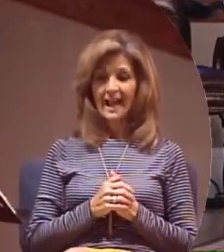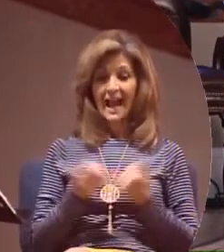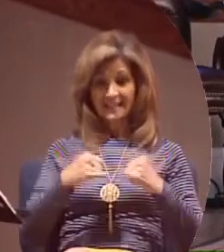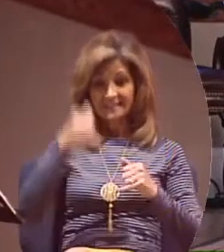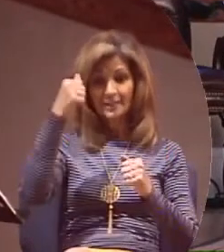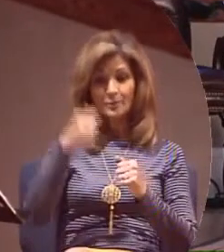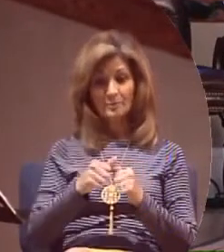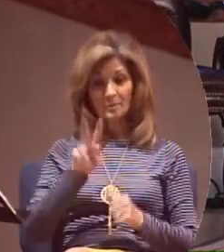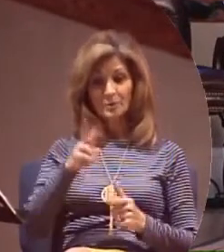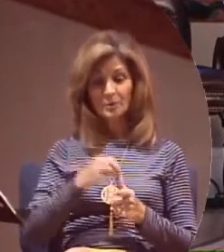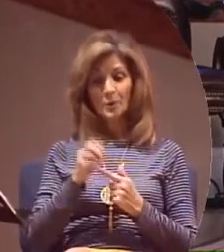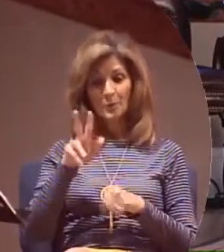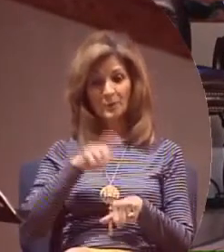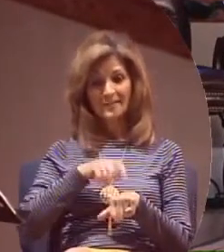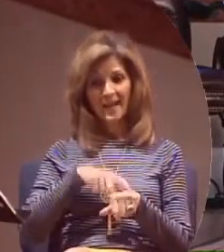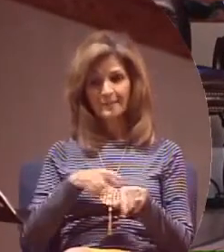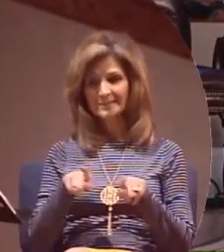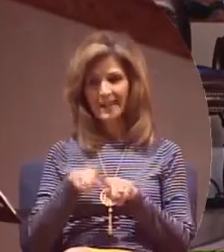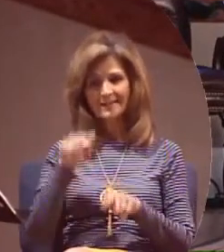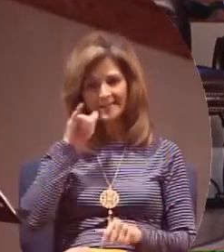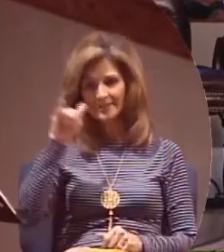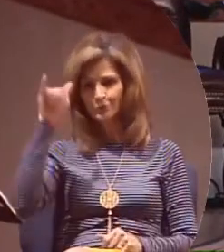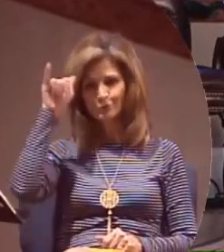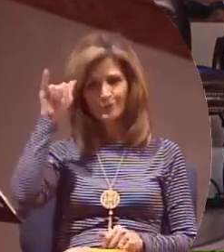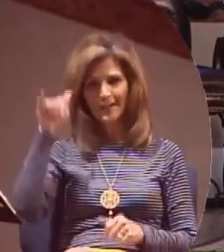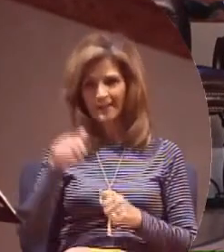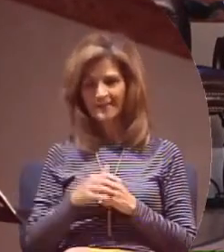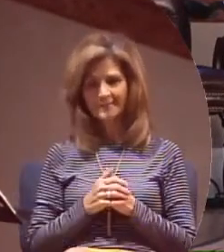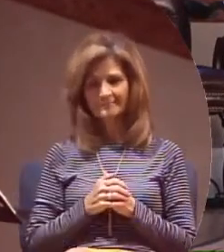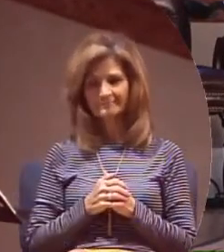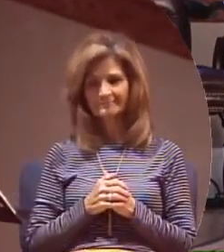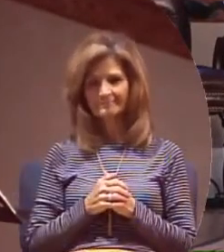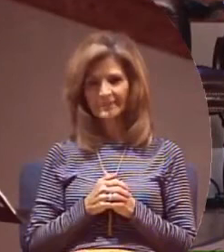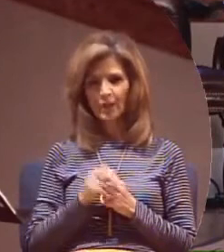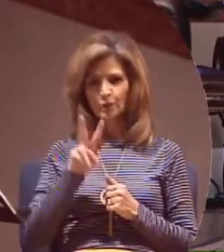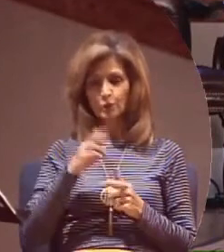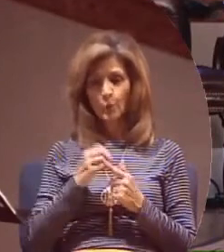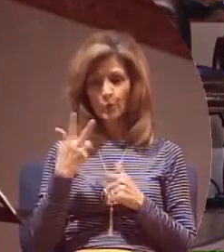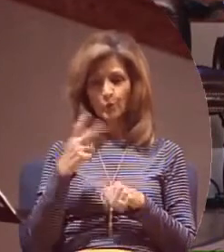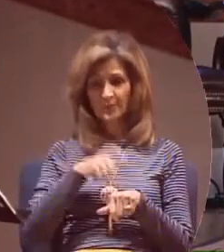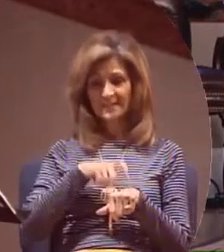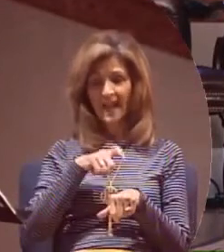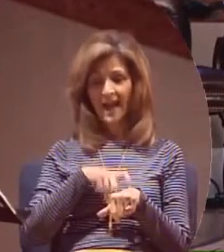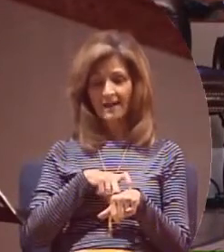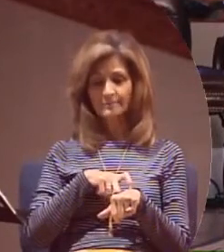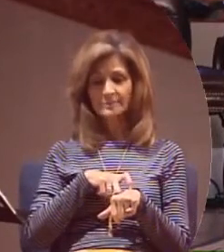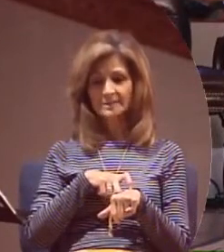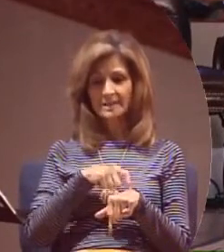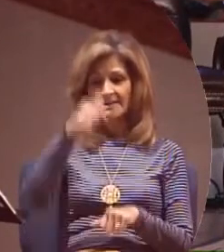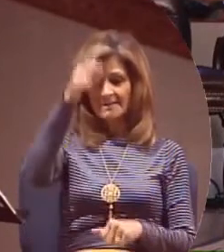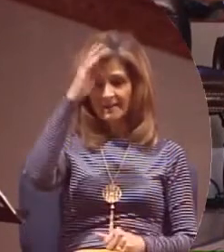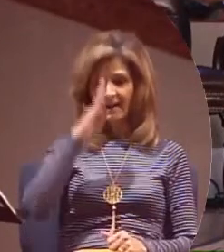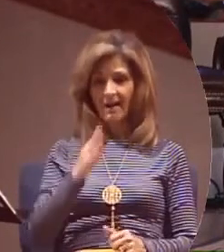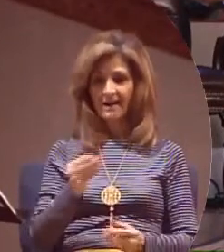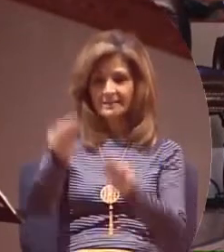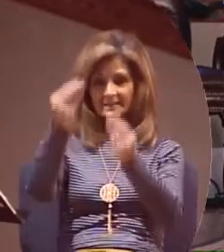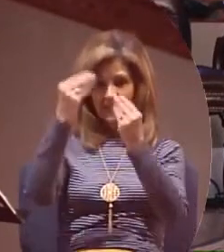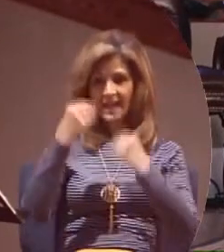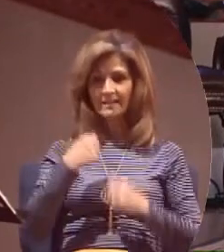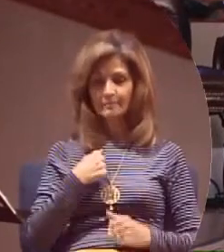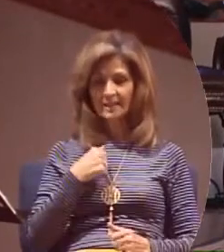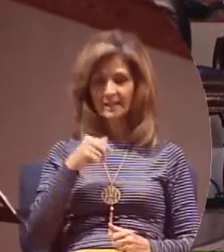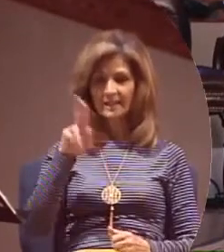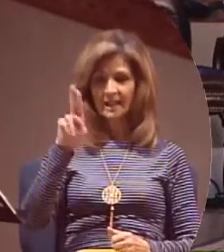remember those two or three times like it was like yesterday. There was a two or three times when God gave me unction.